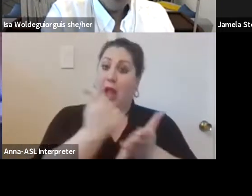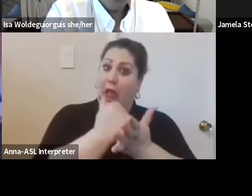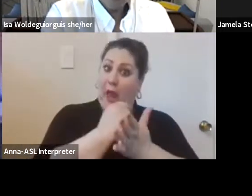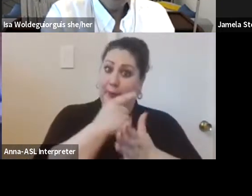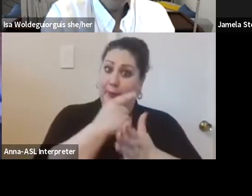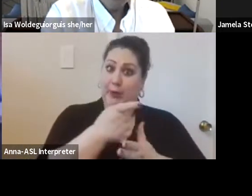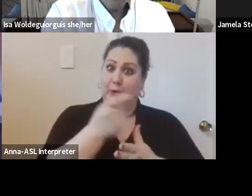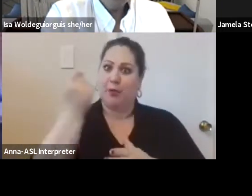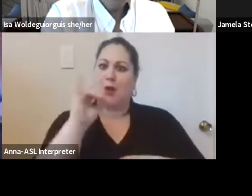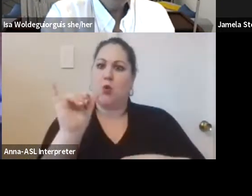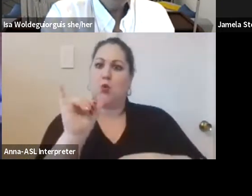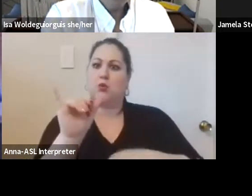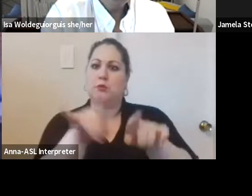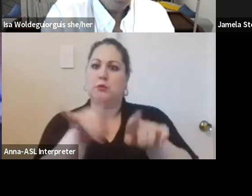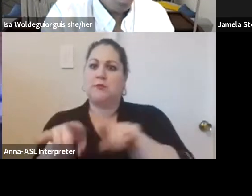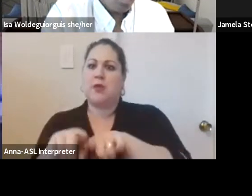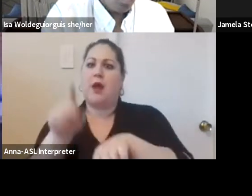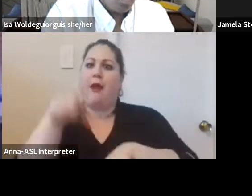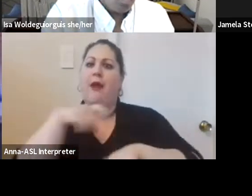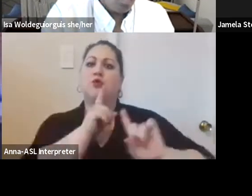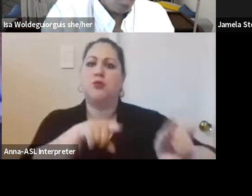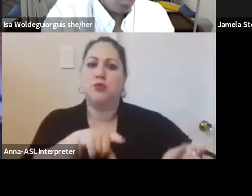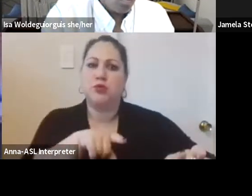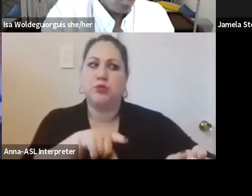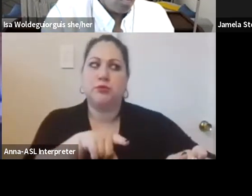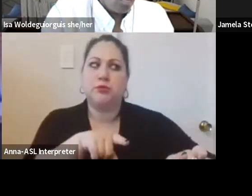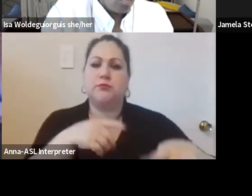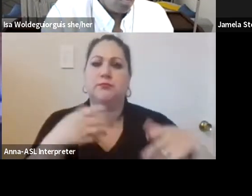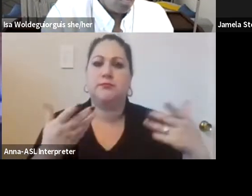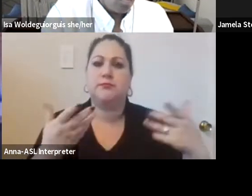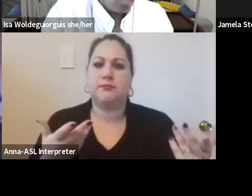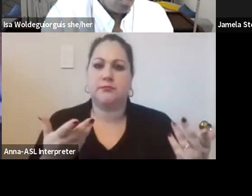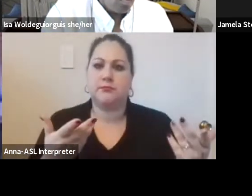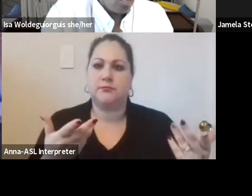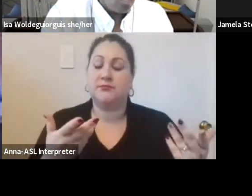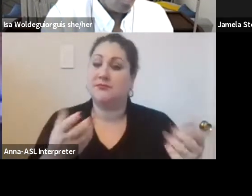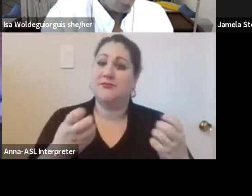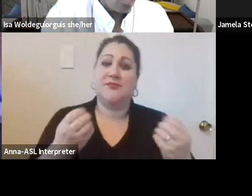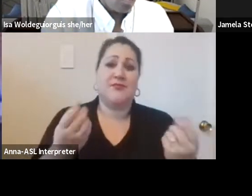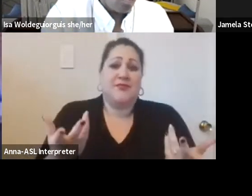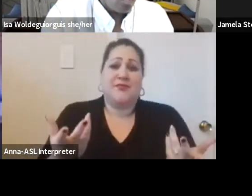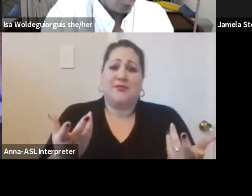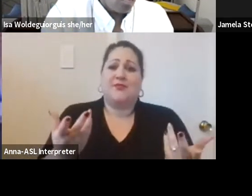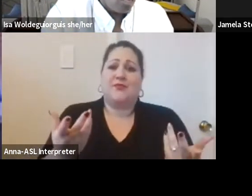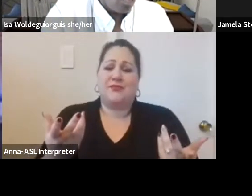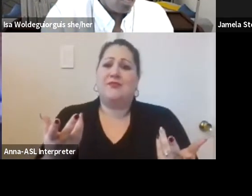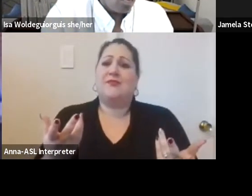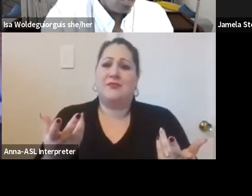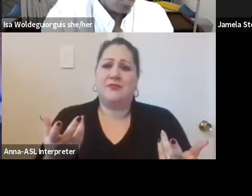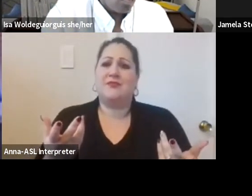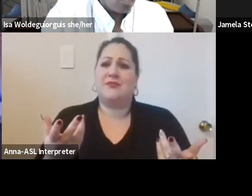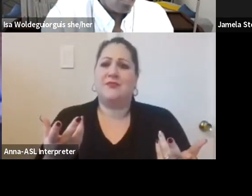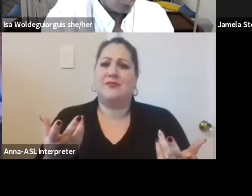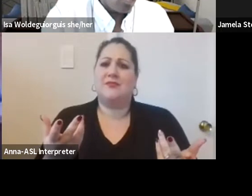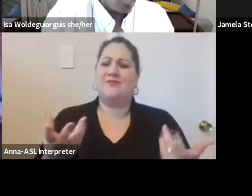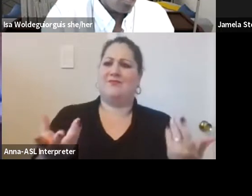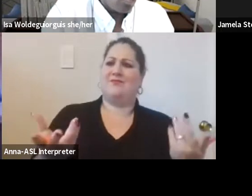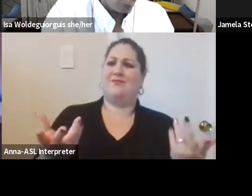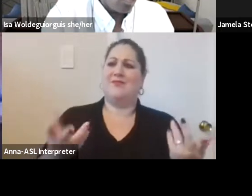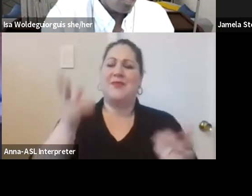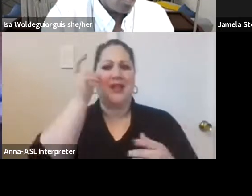Investigating that at times, all of the investigations, at times just hearing how you felt judged and